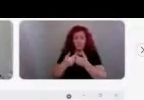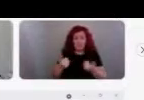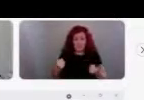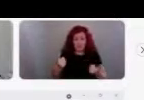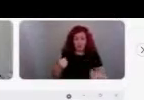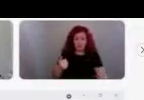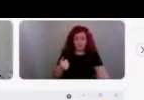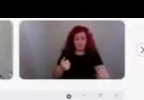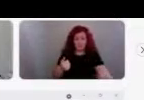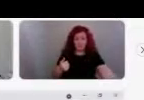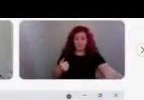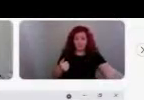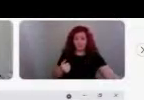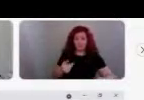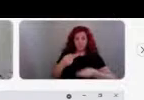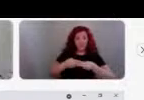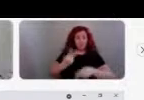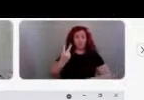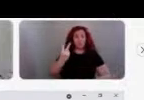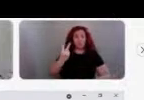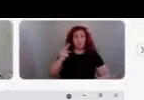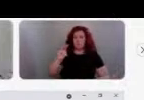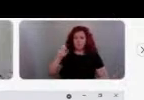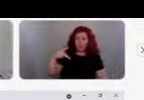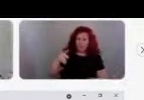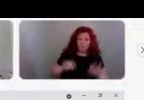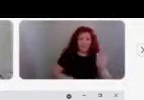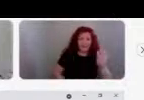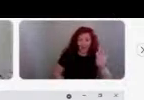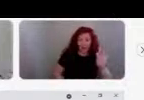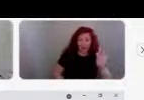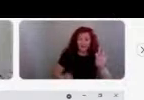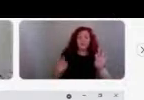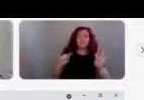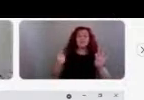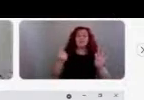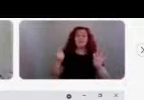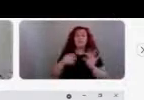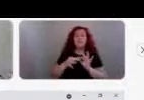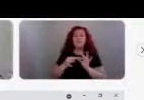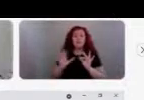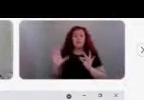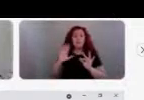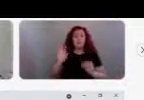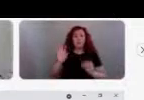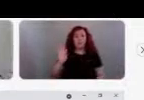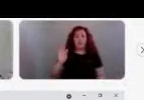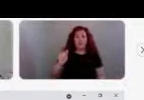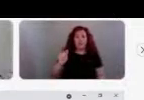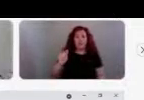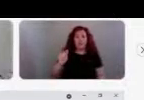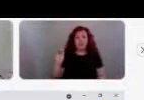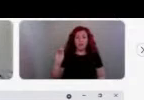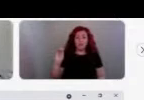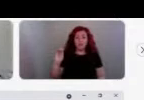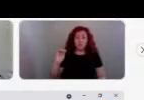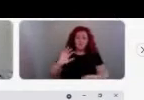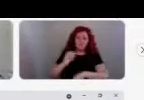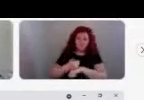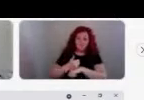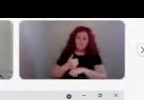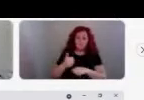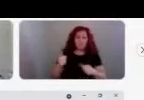but two whereas map nine as mentioned before 9.0 creates compact